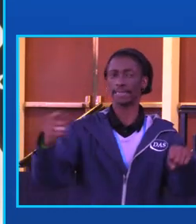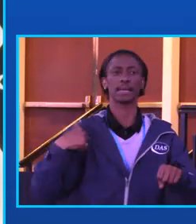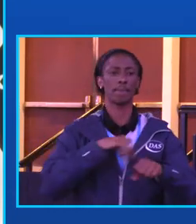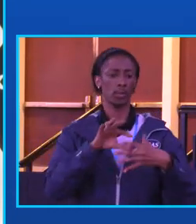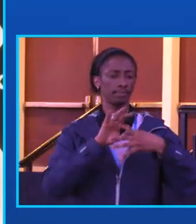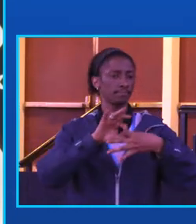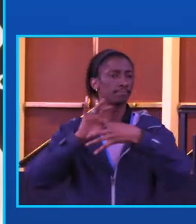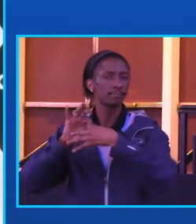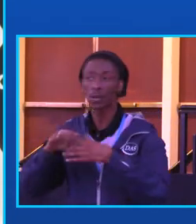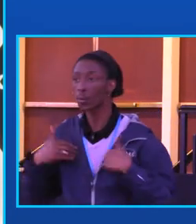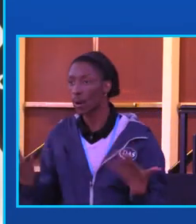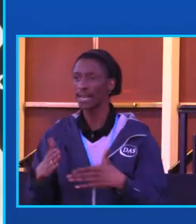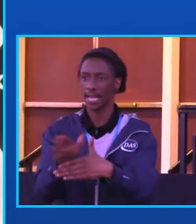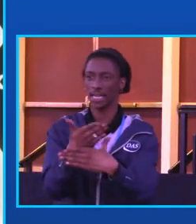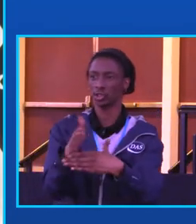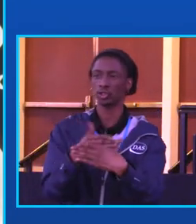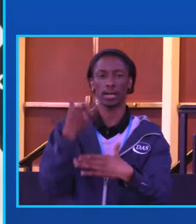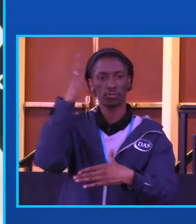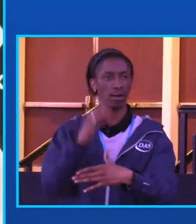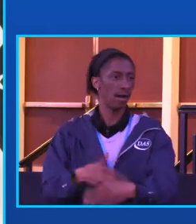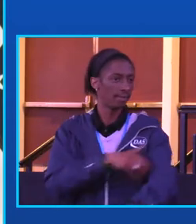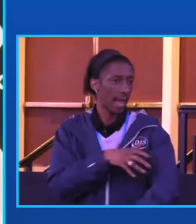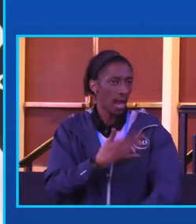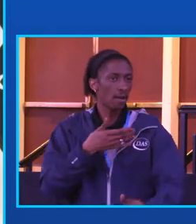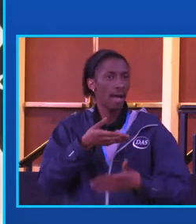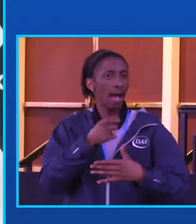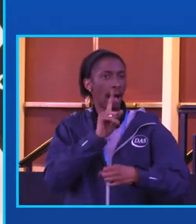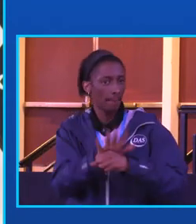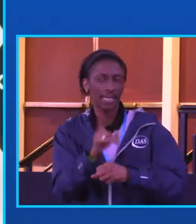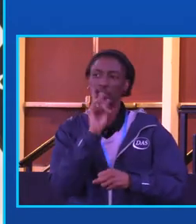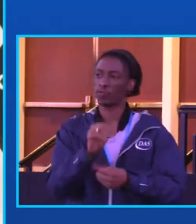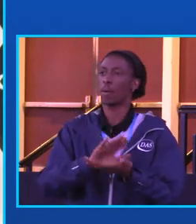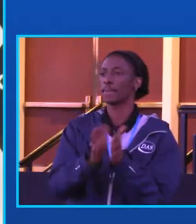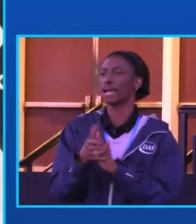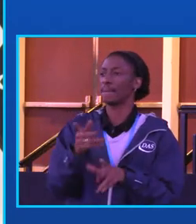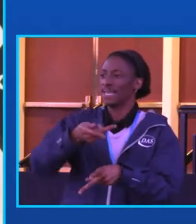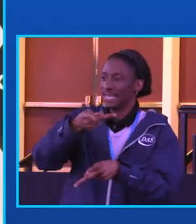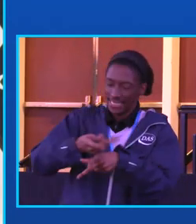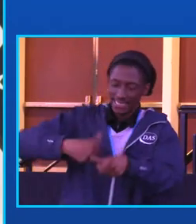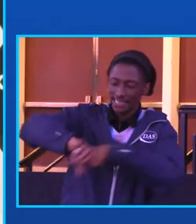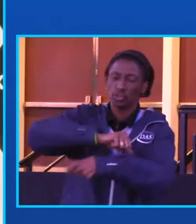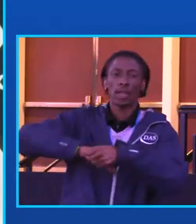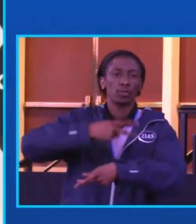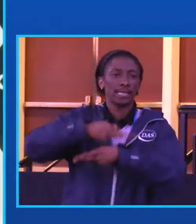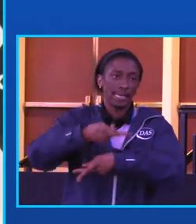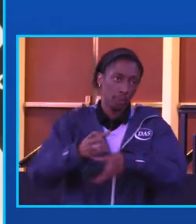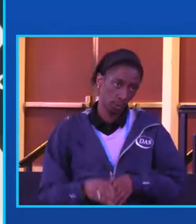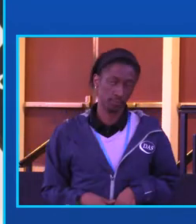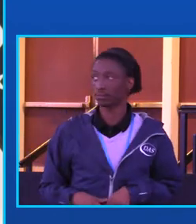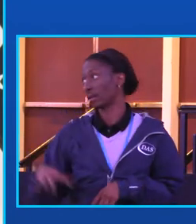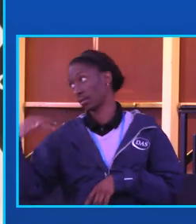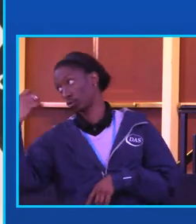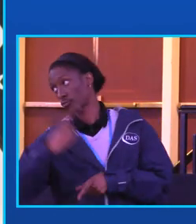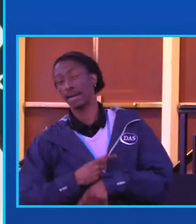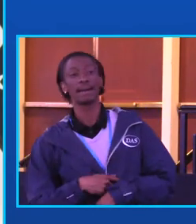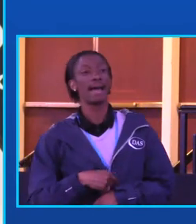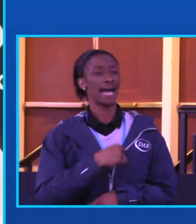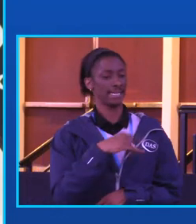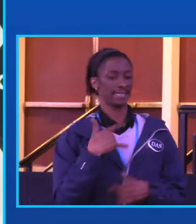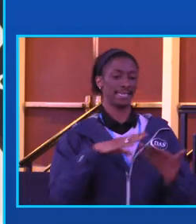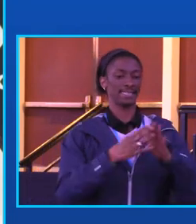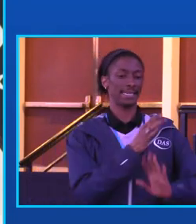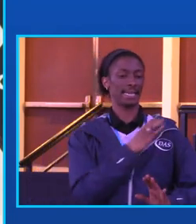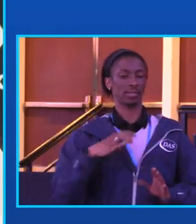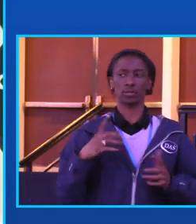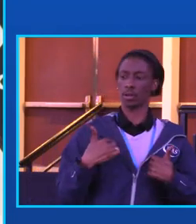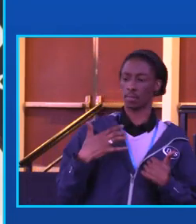by a shared, God-inspired obligation to be each other's keeper. As a city councilor, I see my role